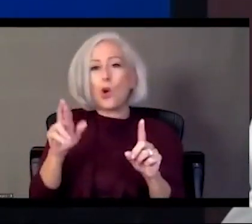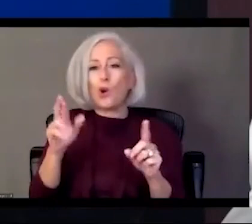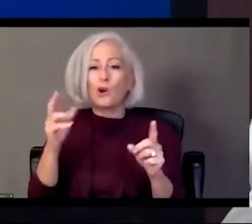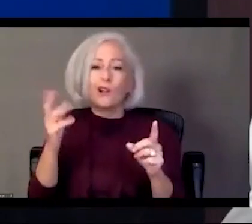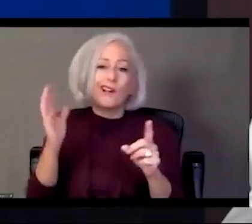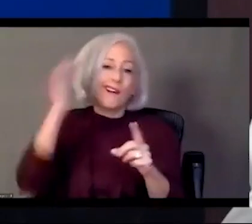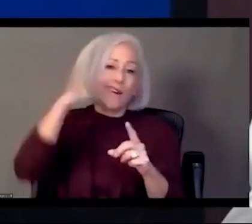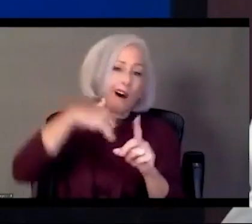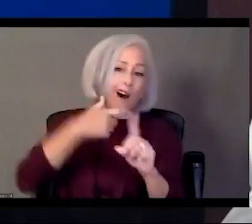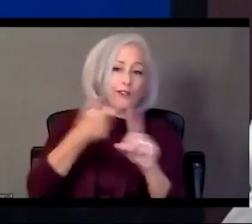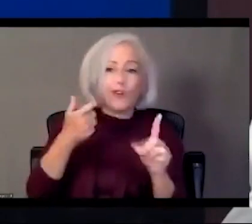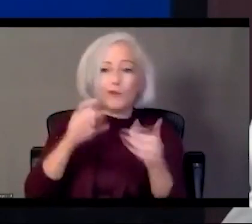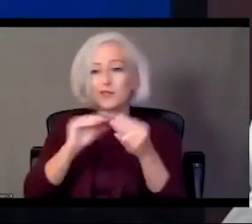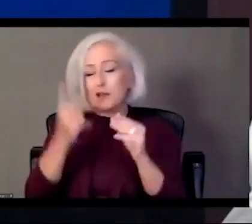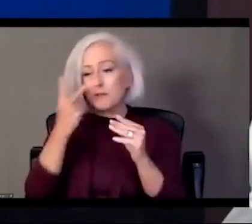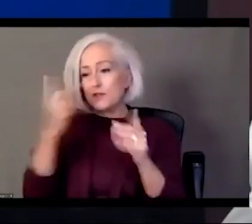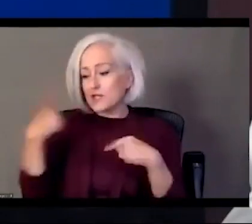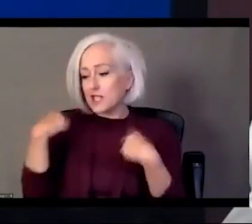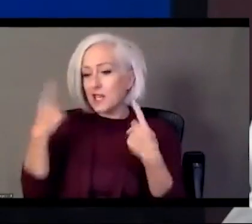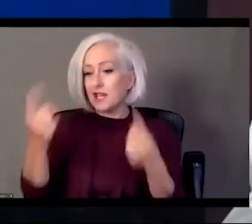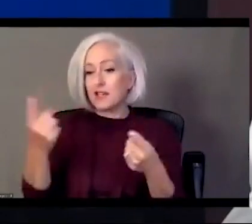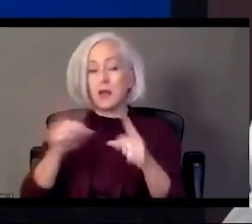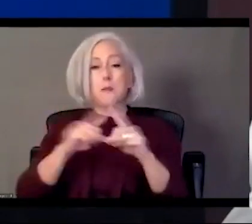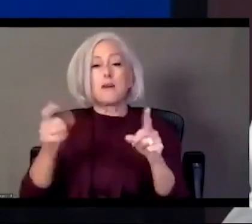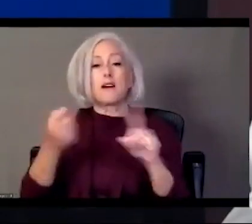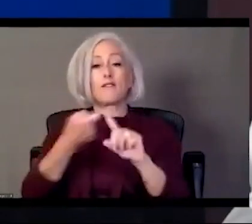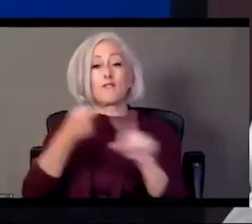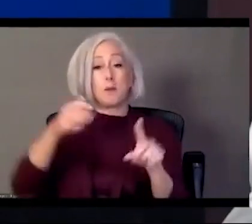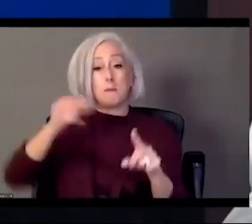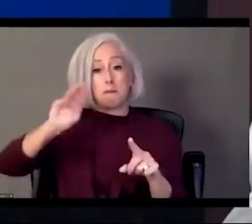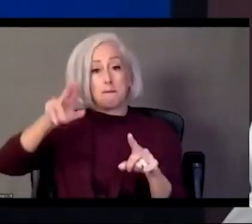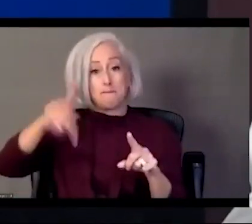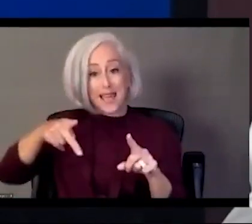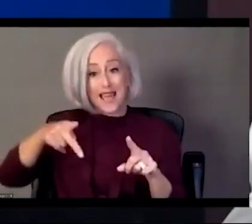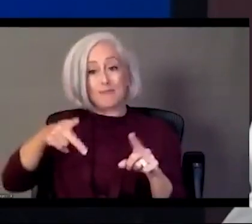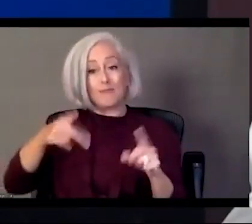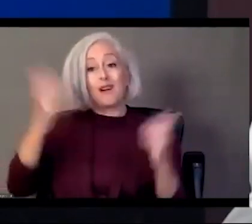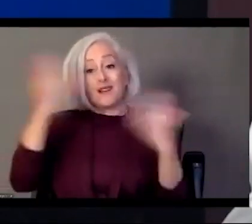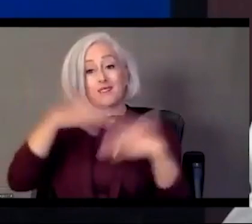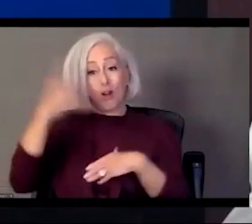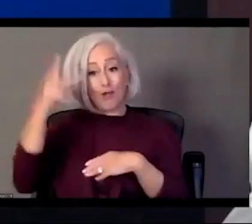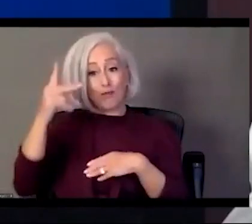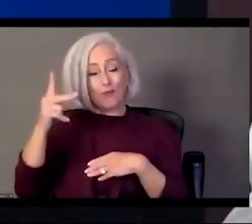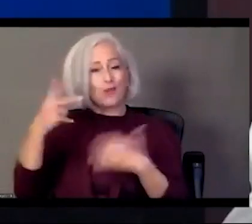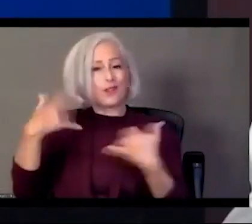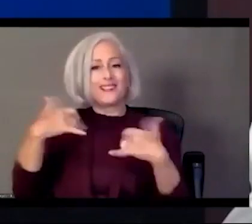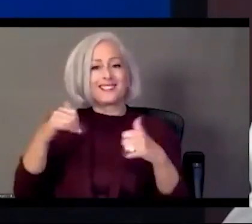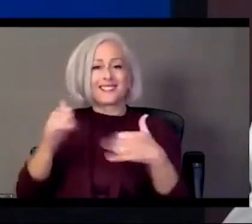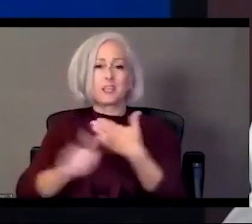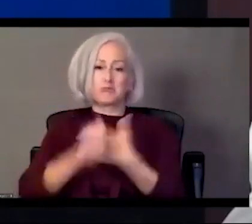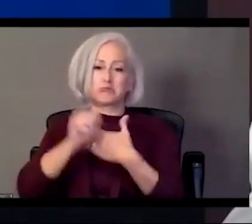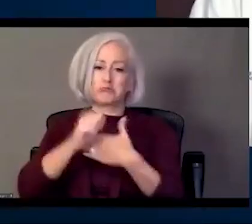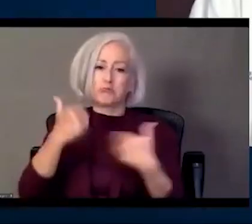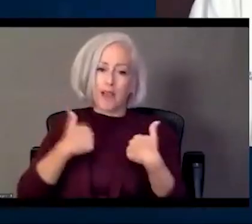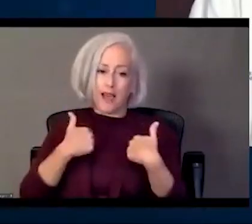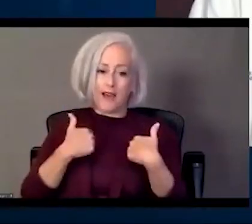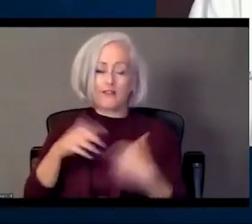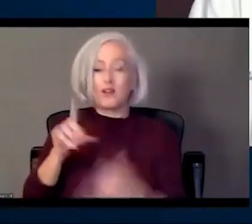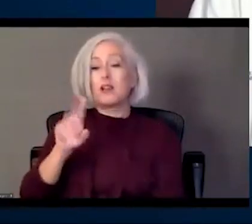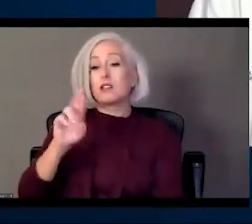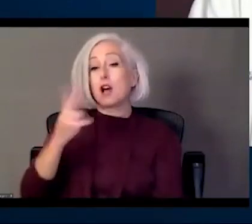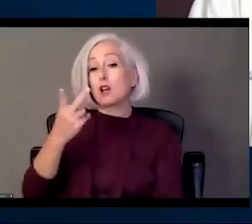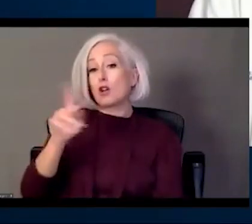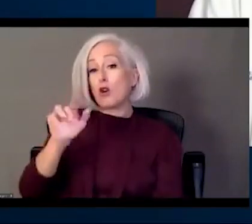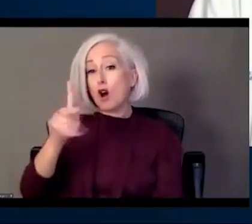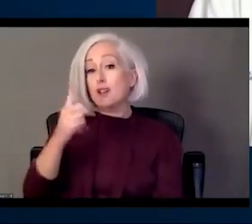obviously, we see on the heat map that we're still not out of the woods yet. And then Dr. Hawkinson mentioned we have to assume there's 5 to 10 times